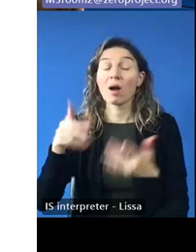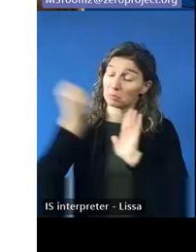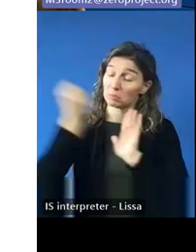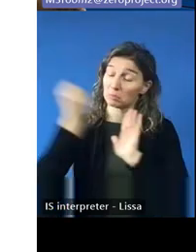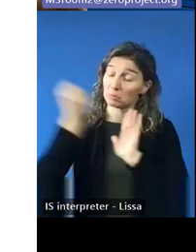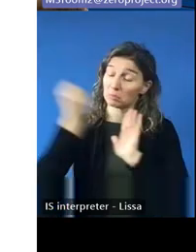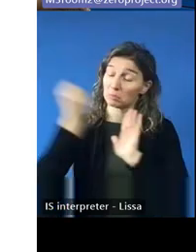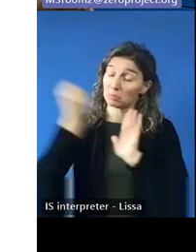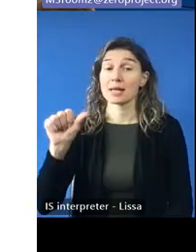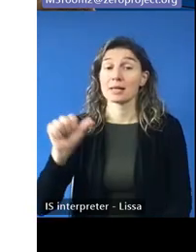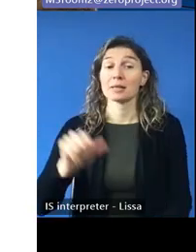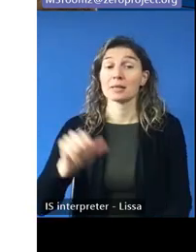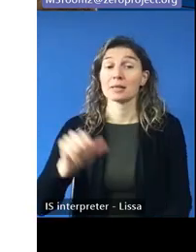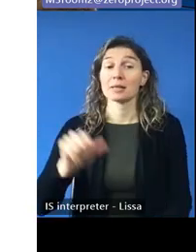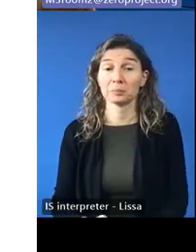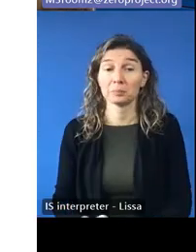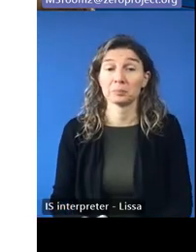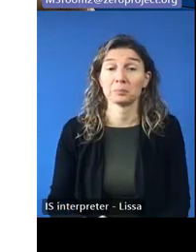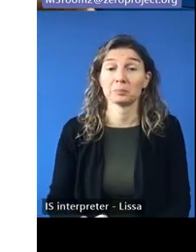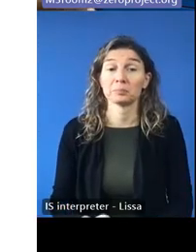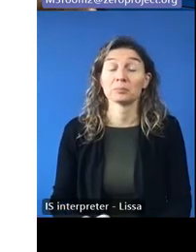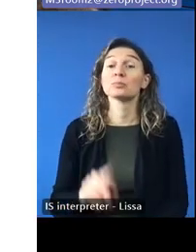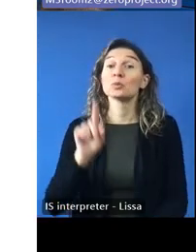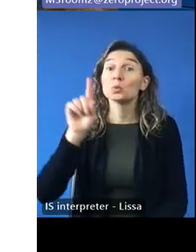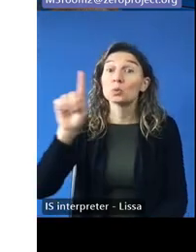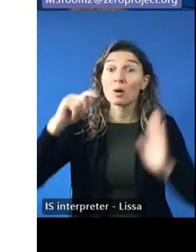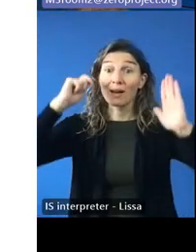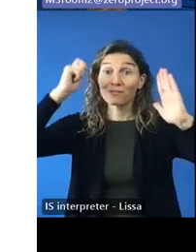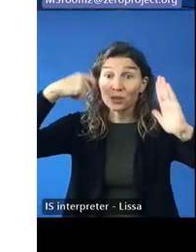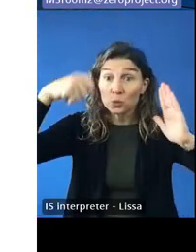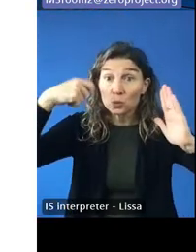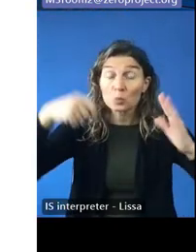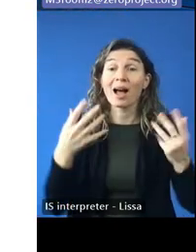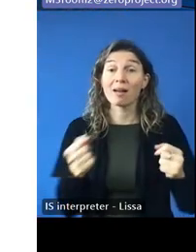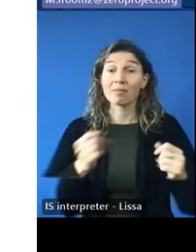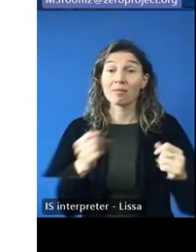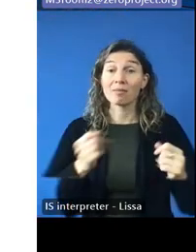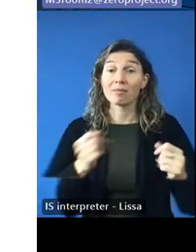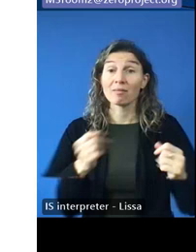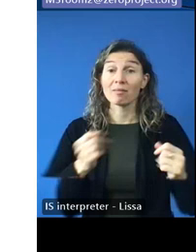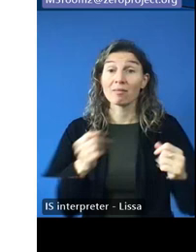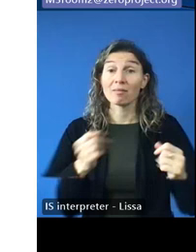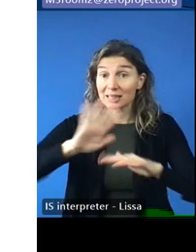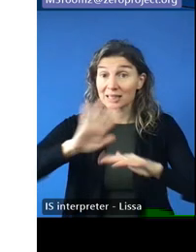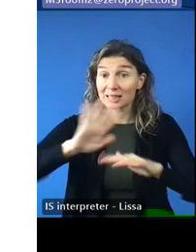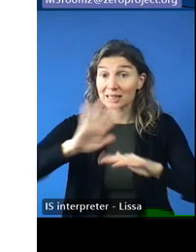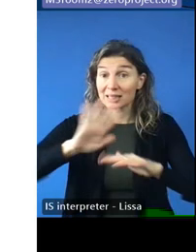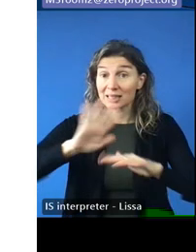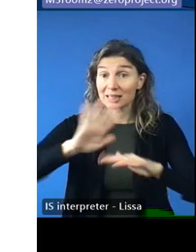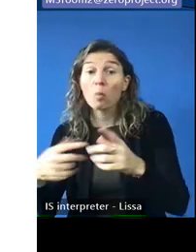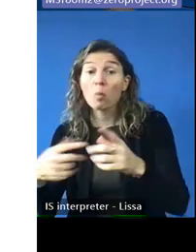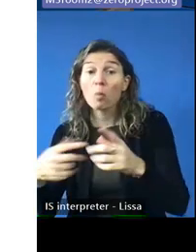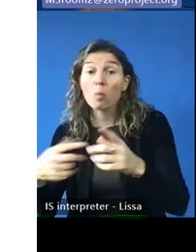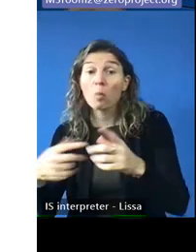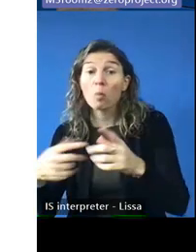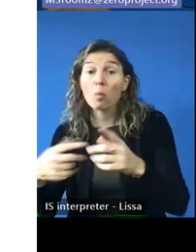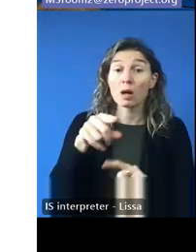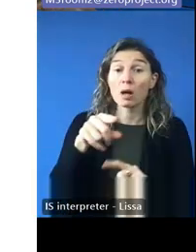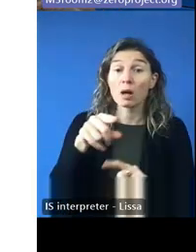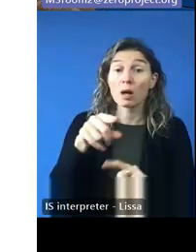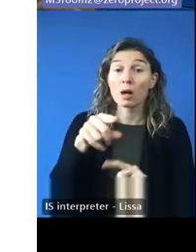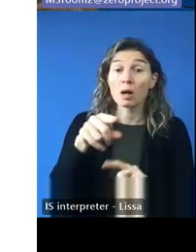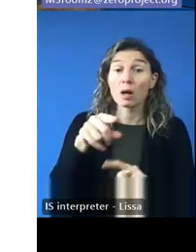pictograms, easy readability, all content in these videos in Mexican sign language, and offers targeted support for women with and